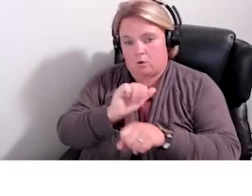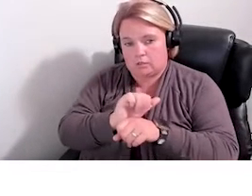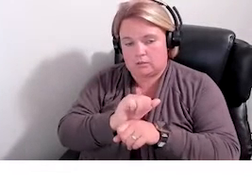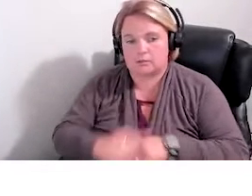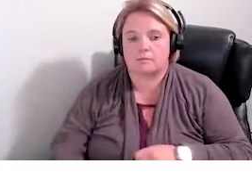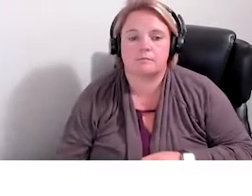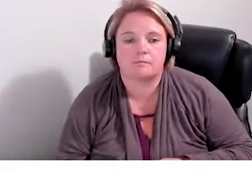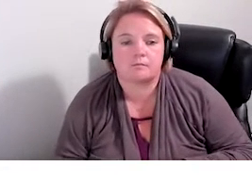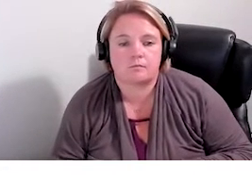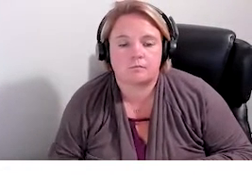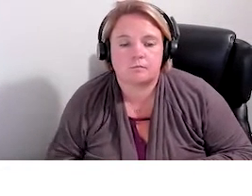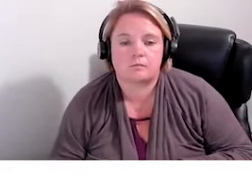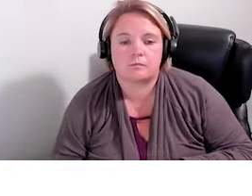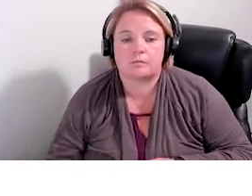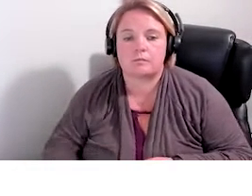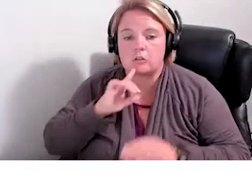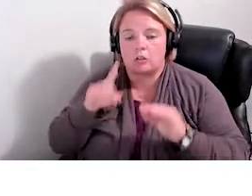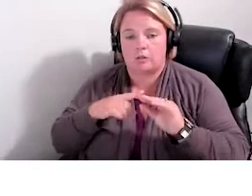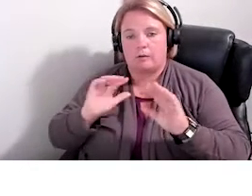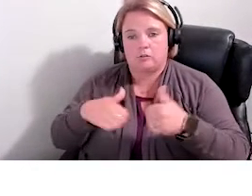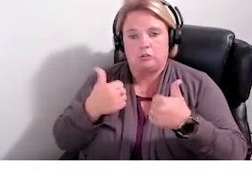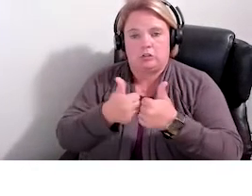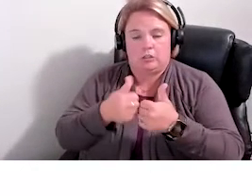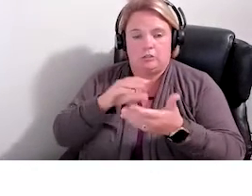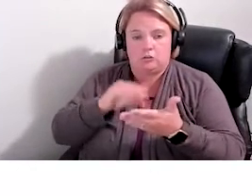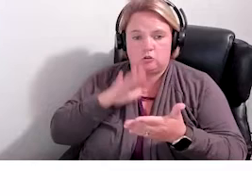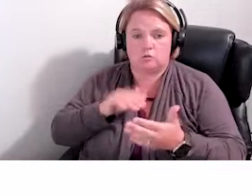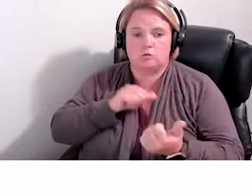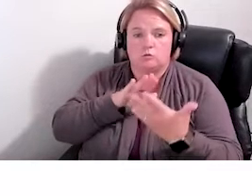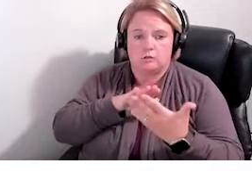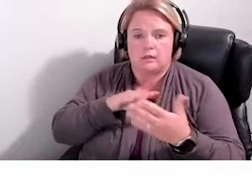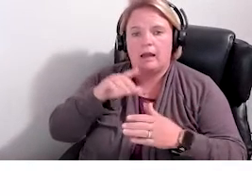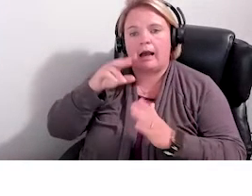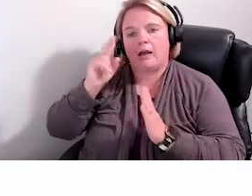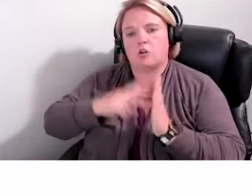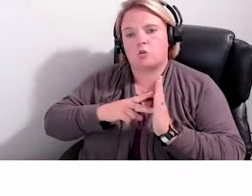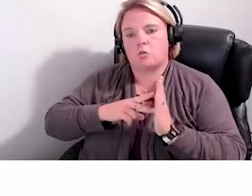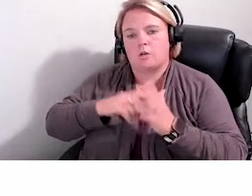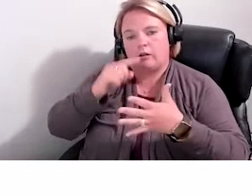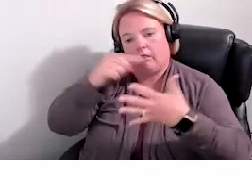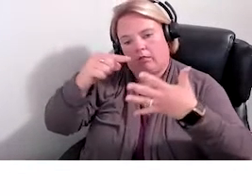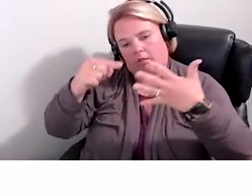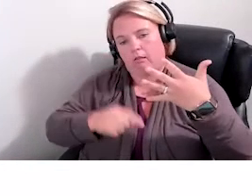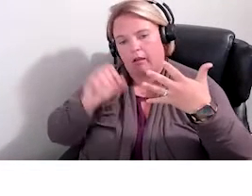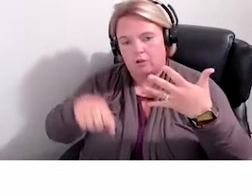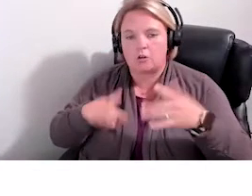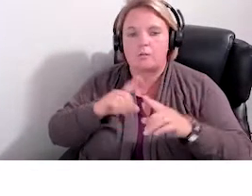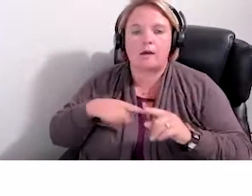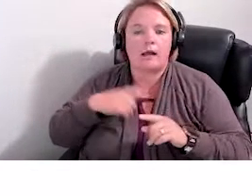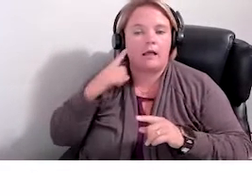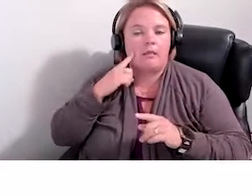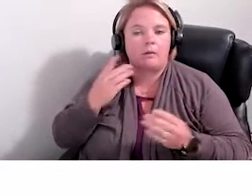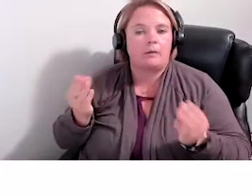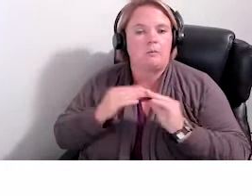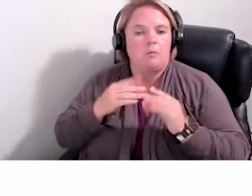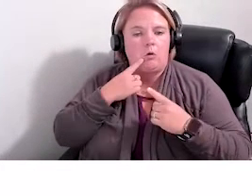some of the challenges in student success. I mean, we could go ahead and read the bullets if we want to, but I thought it would be more effective if coming from a